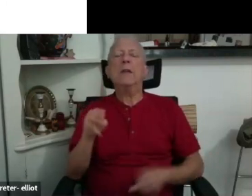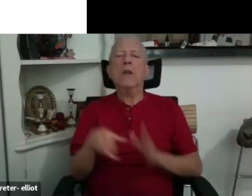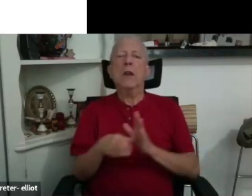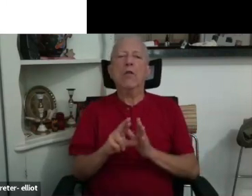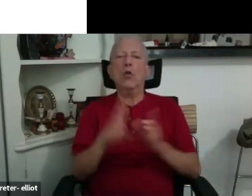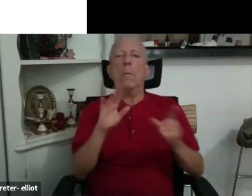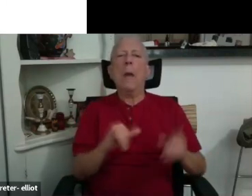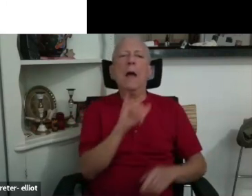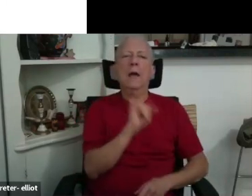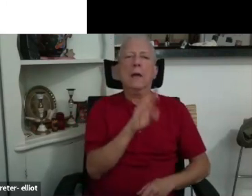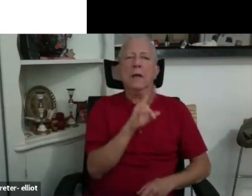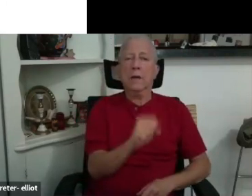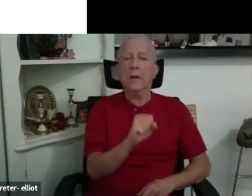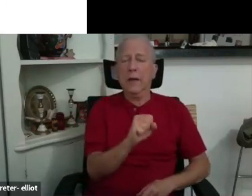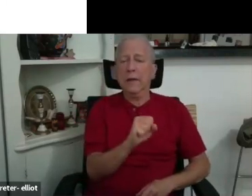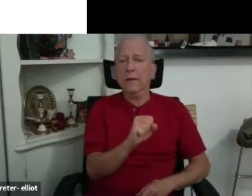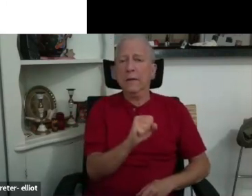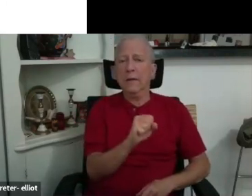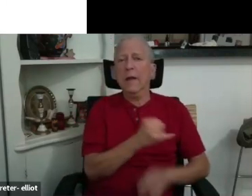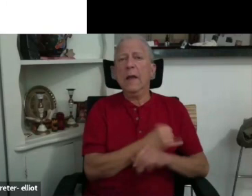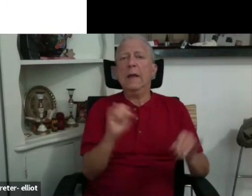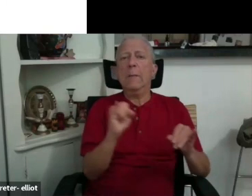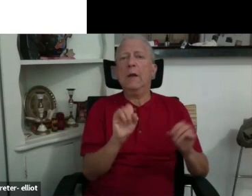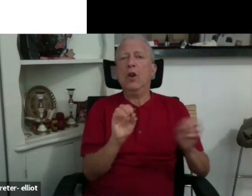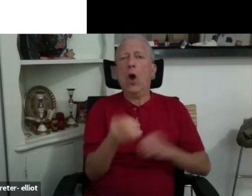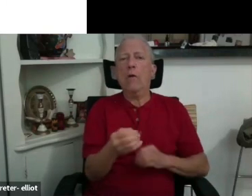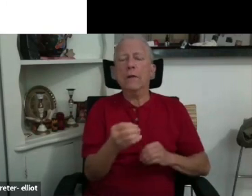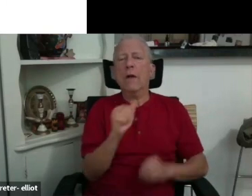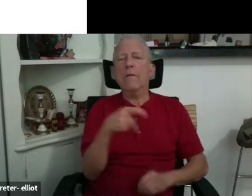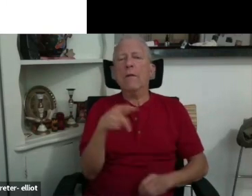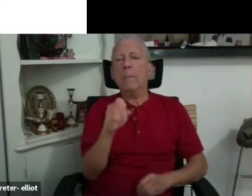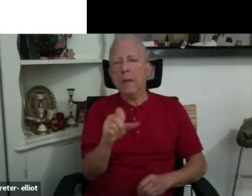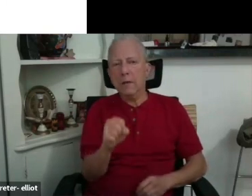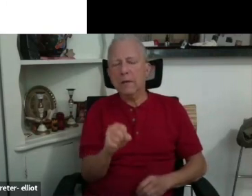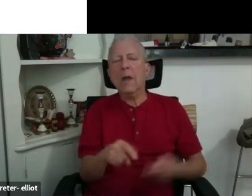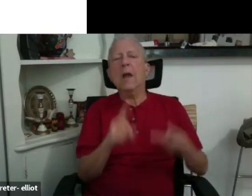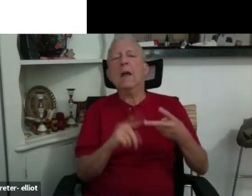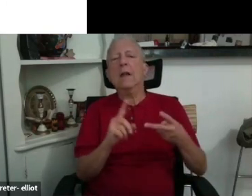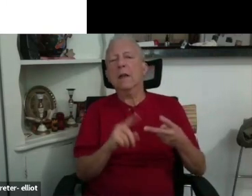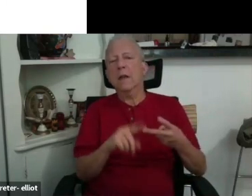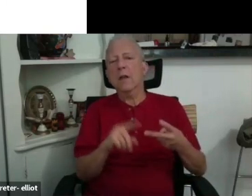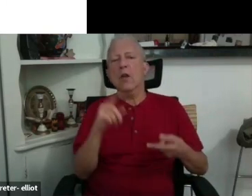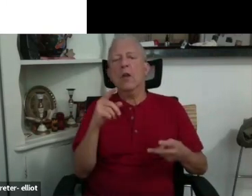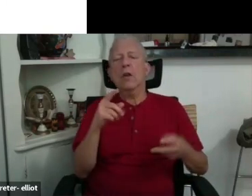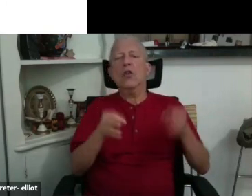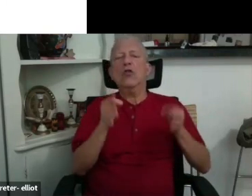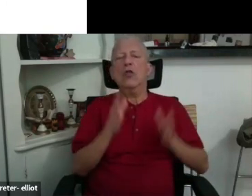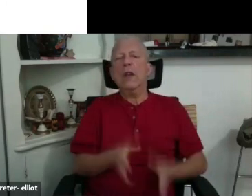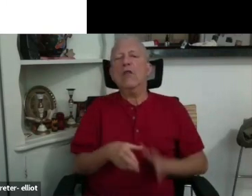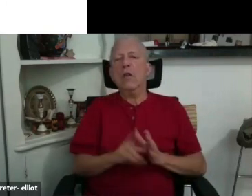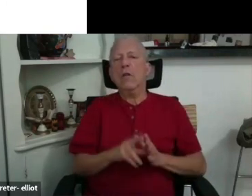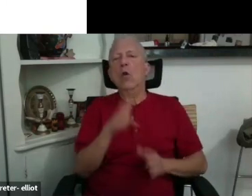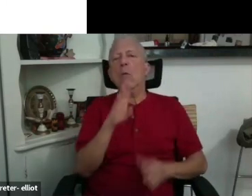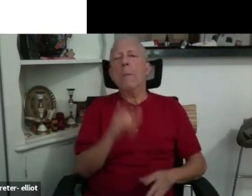review by Internal Revenue Service of Independent Office of Appeals. And the other one is judicial review by